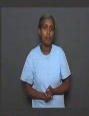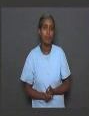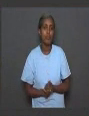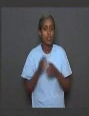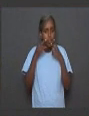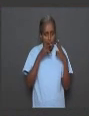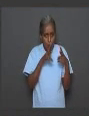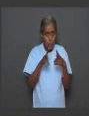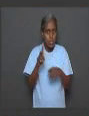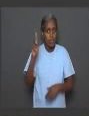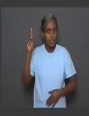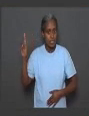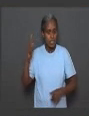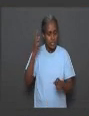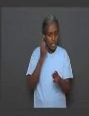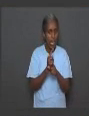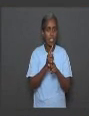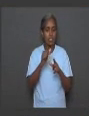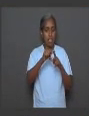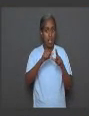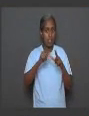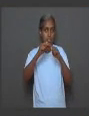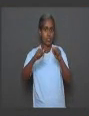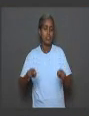Observe this right-angled triangle.